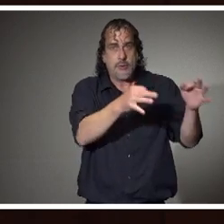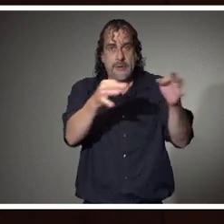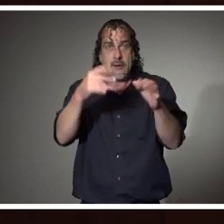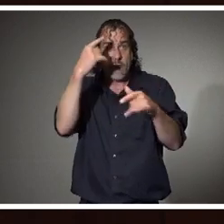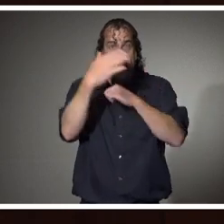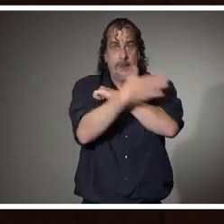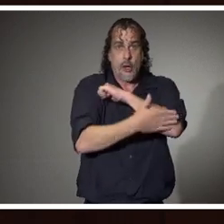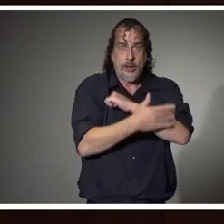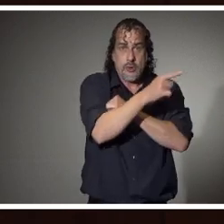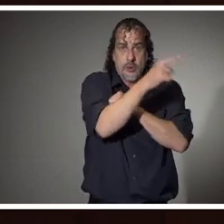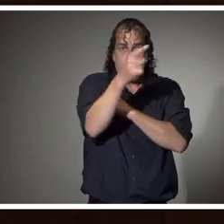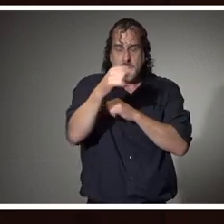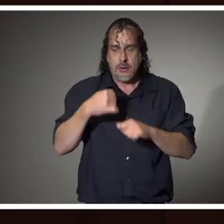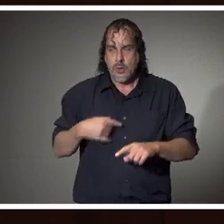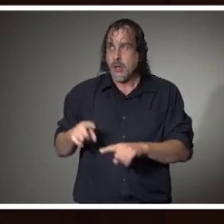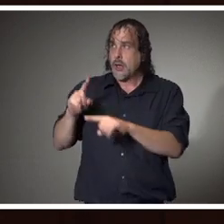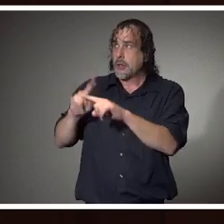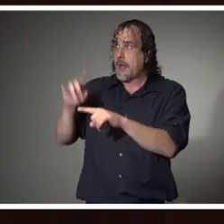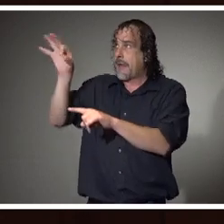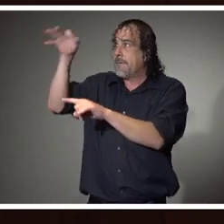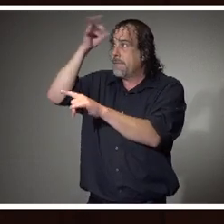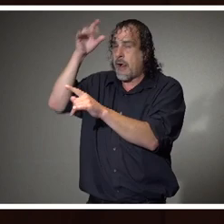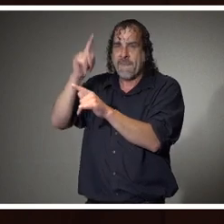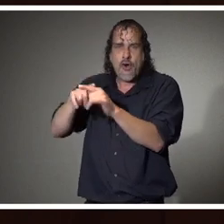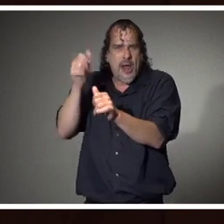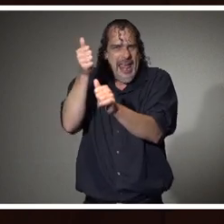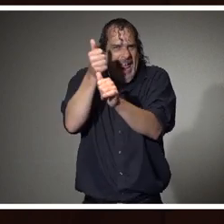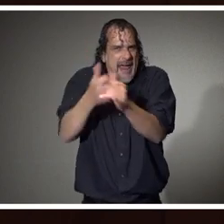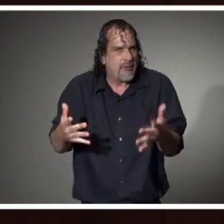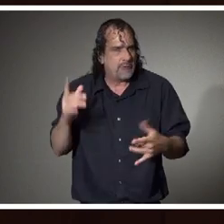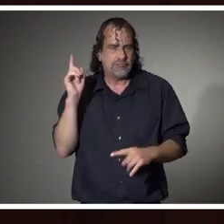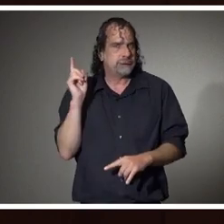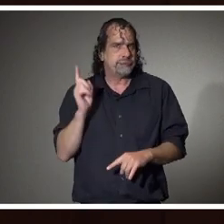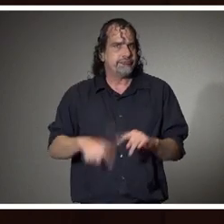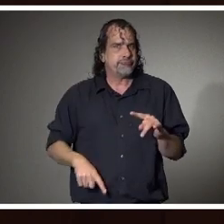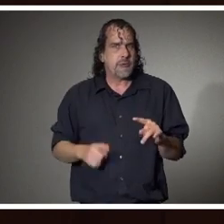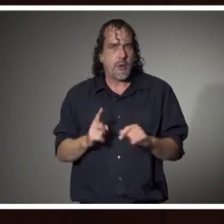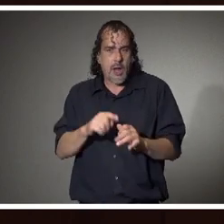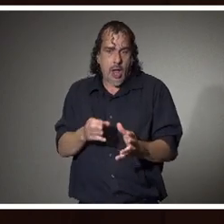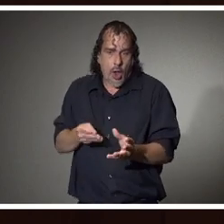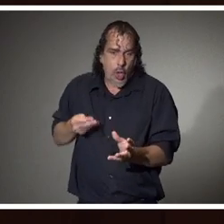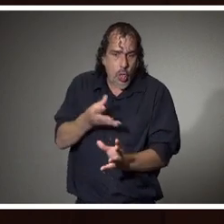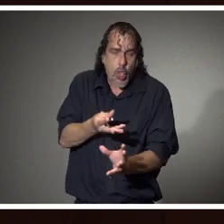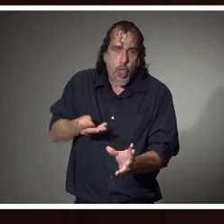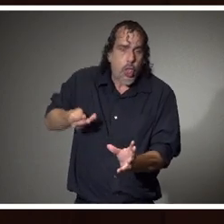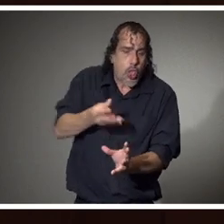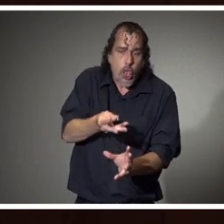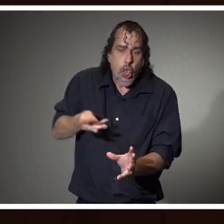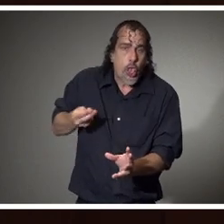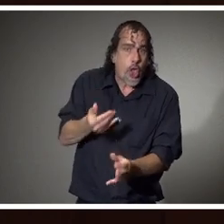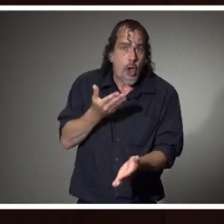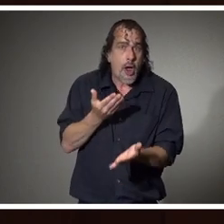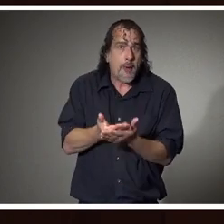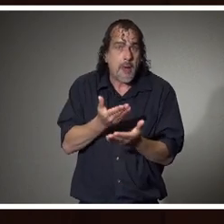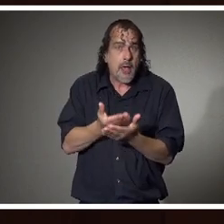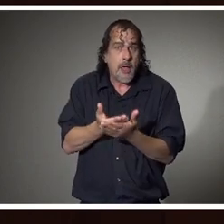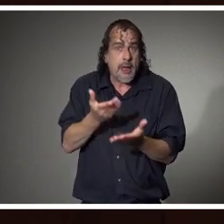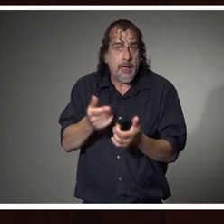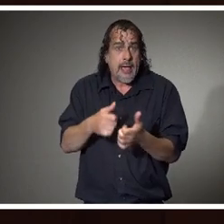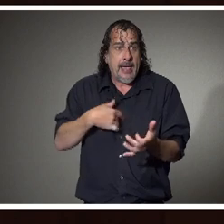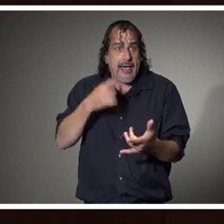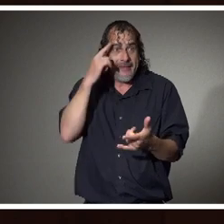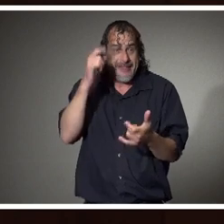cannot depend on government for everything. You know, we can't keep shoveling money out and expect the basic fundamentals